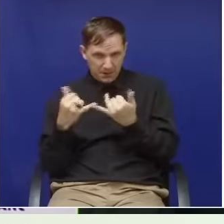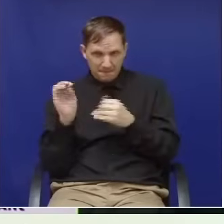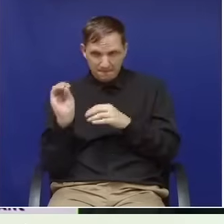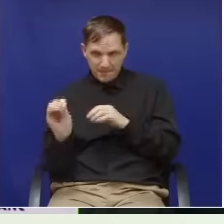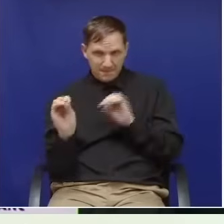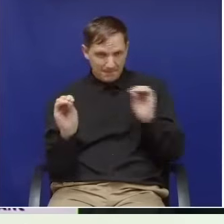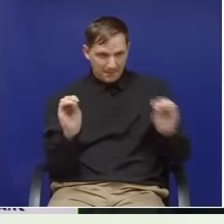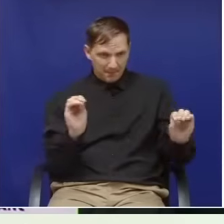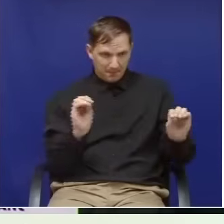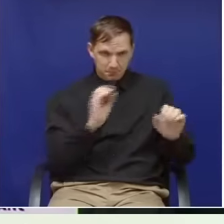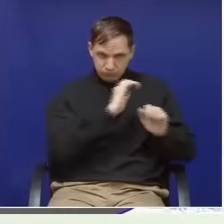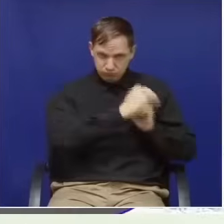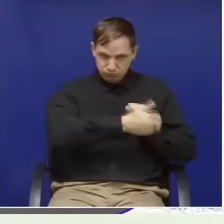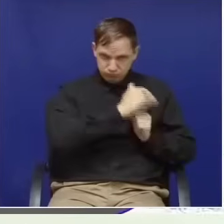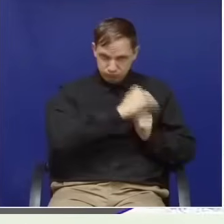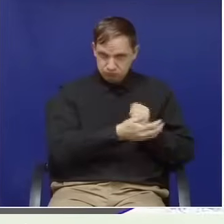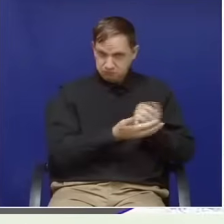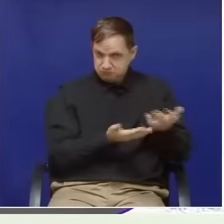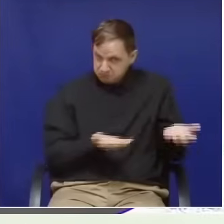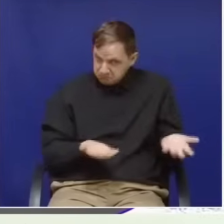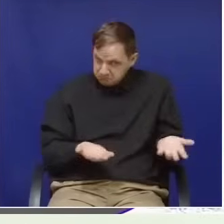The Honourable Deputy Minister.